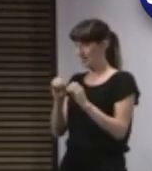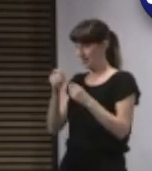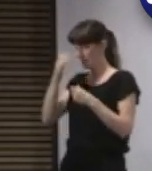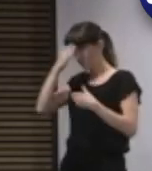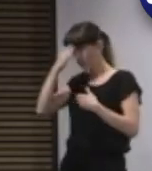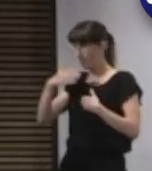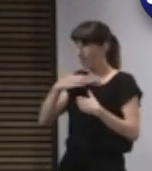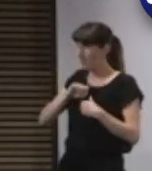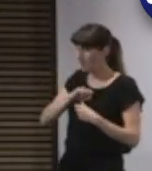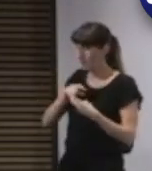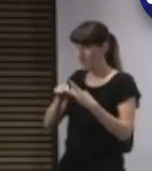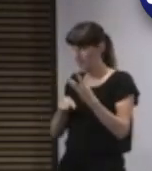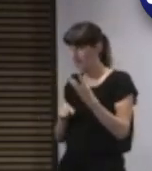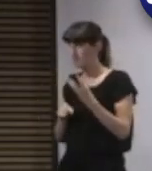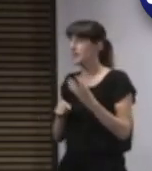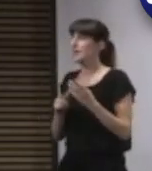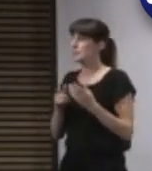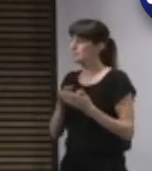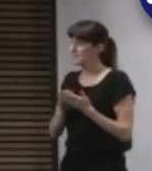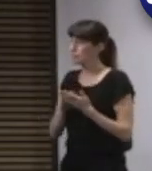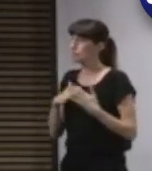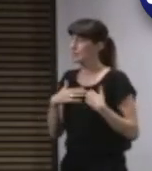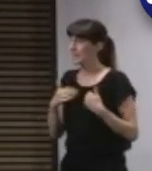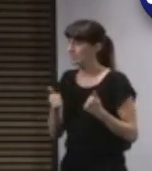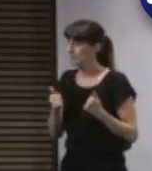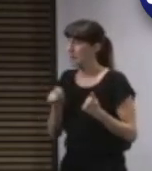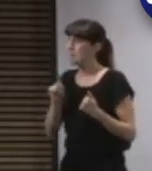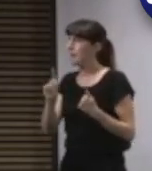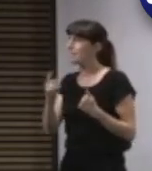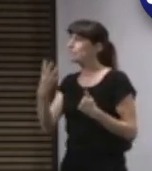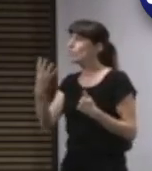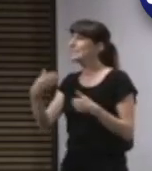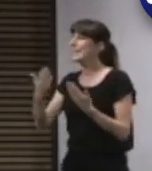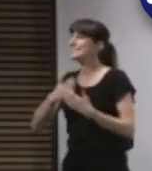as a sort of a safety period so that they're not, we're confident they're no longer infectious.